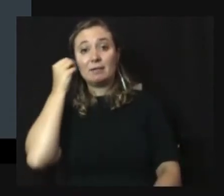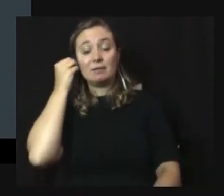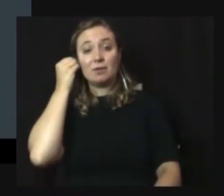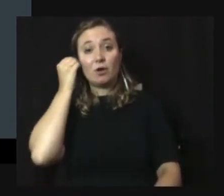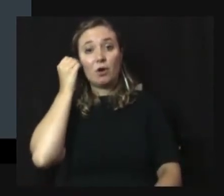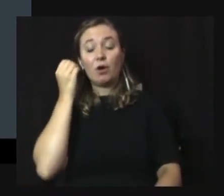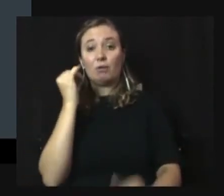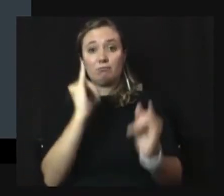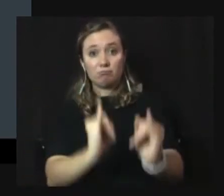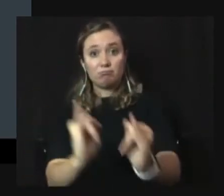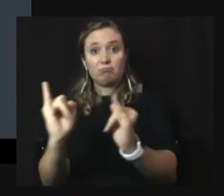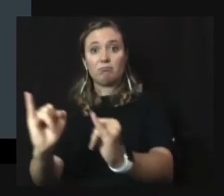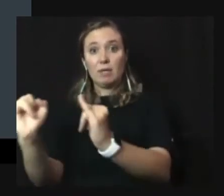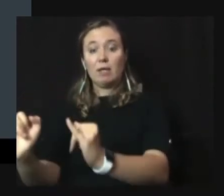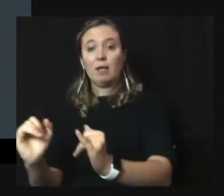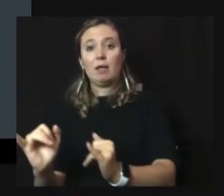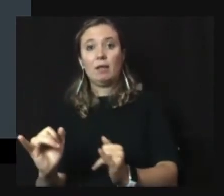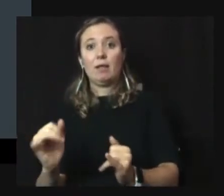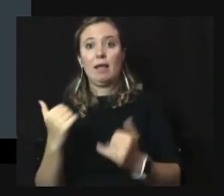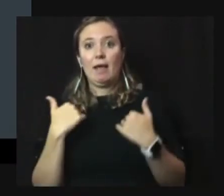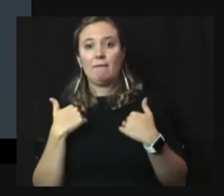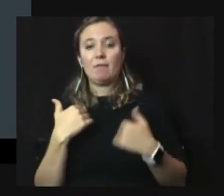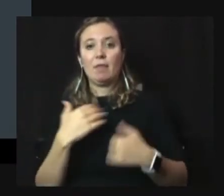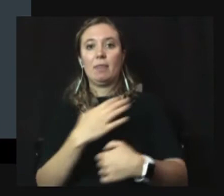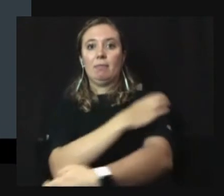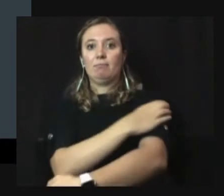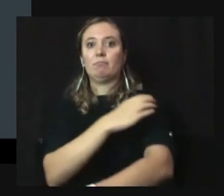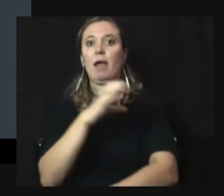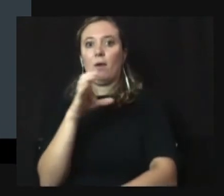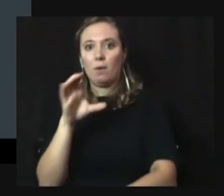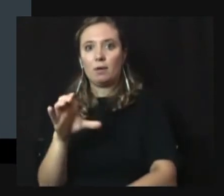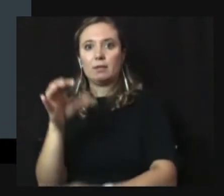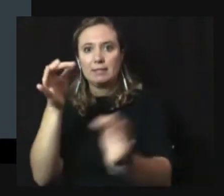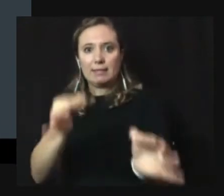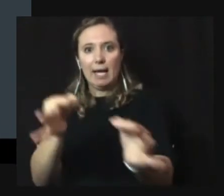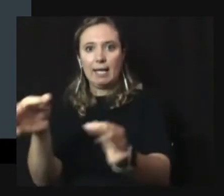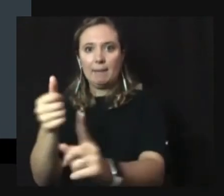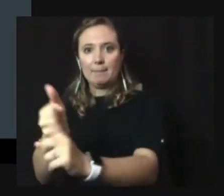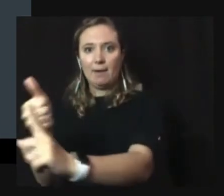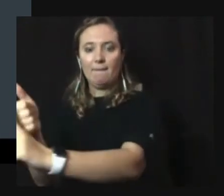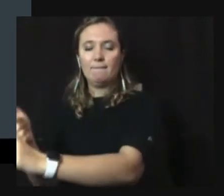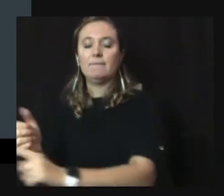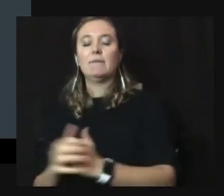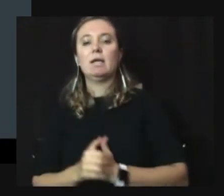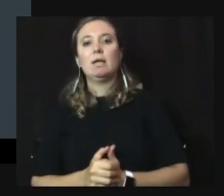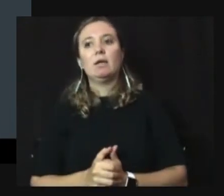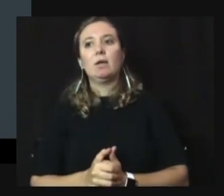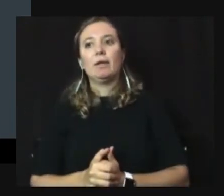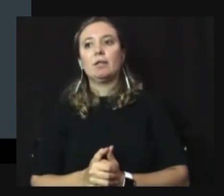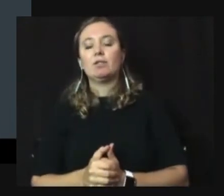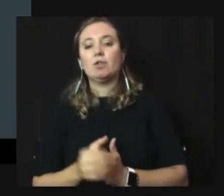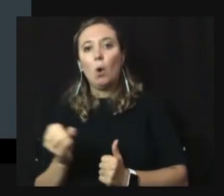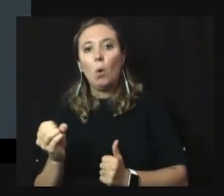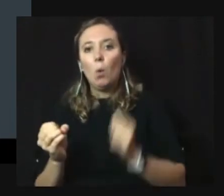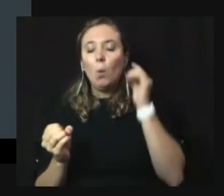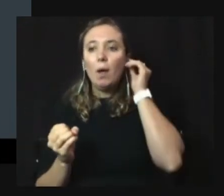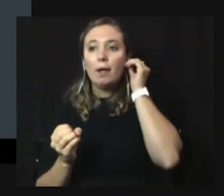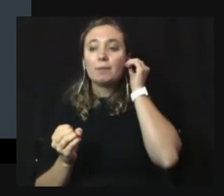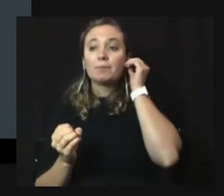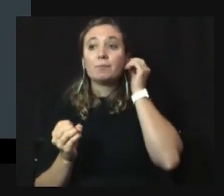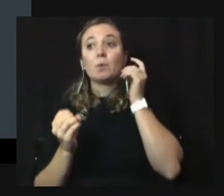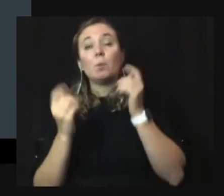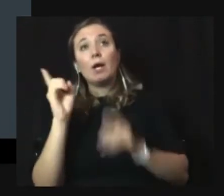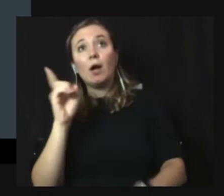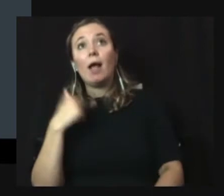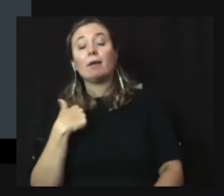have a right to that autonomy. And so therefore, while I do provide and create and protect safety